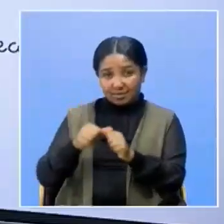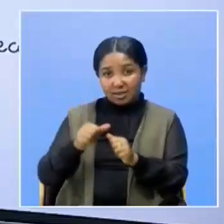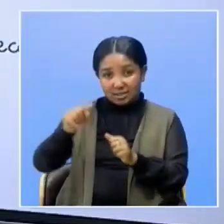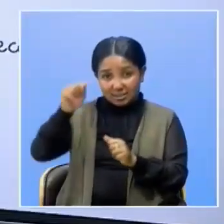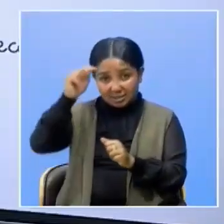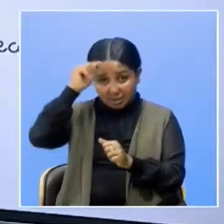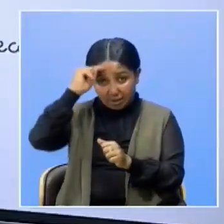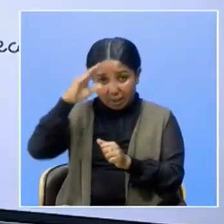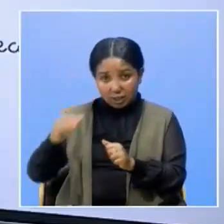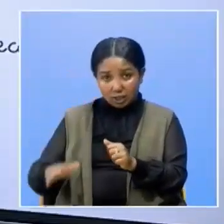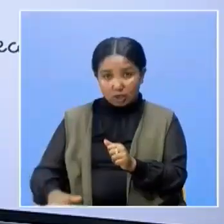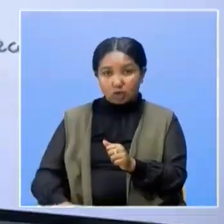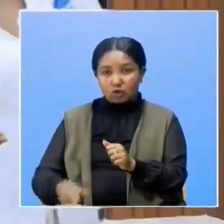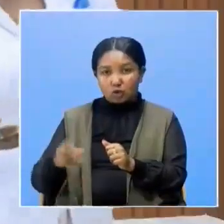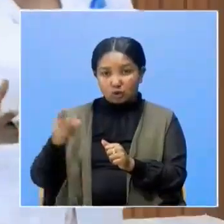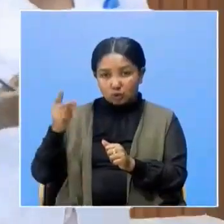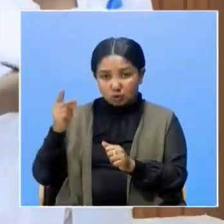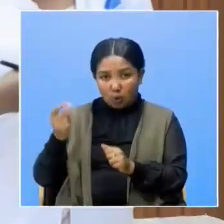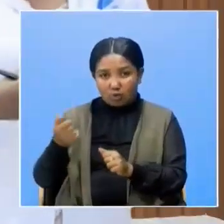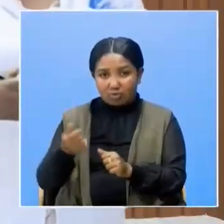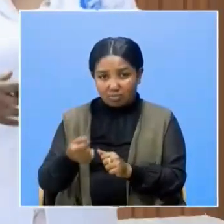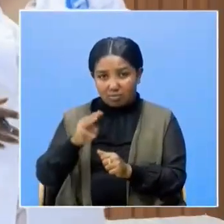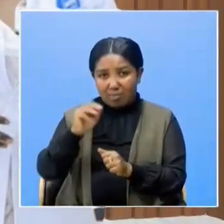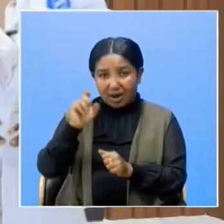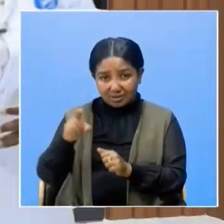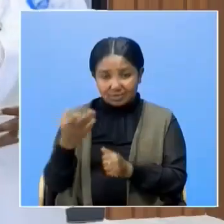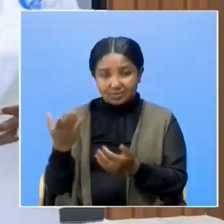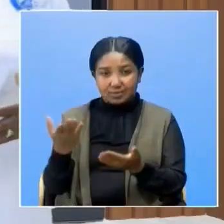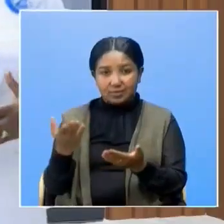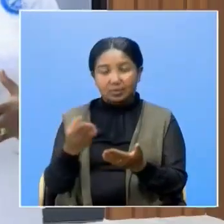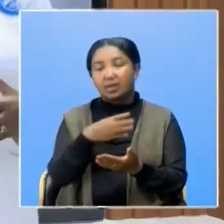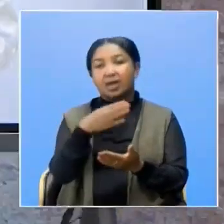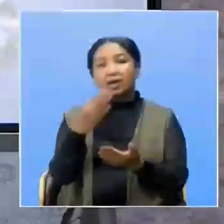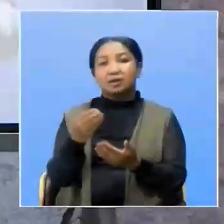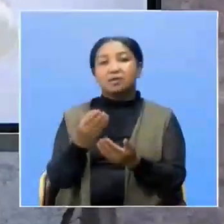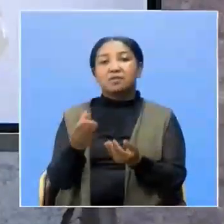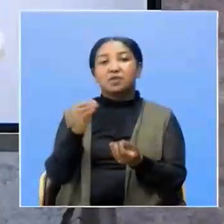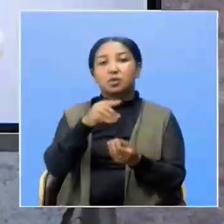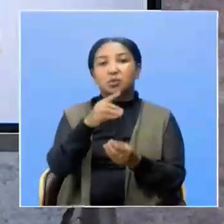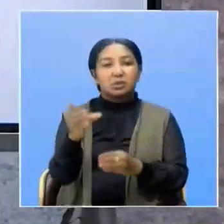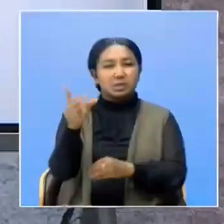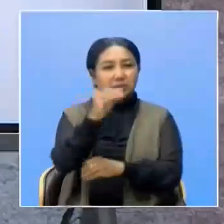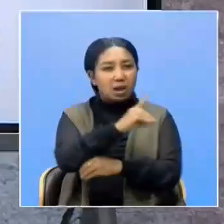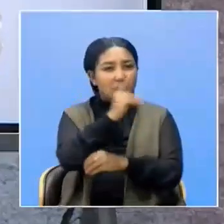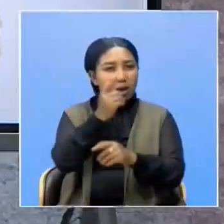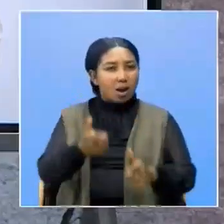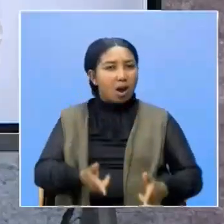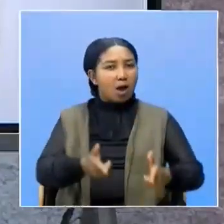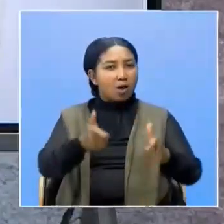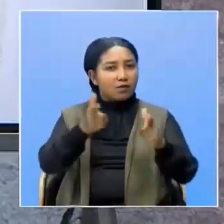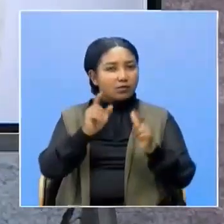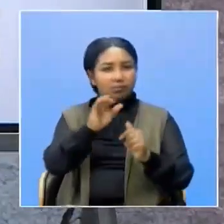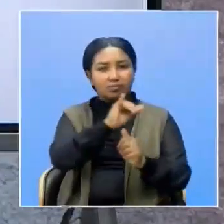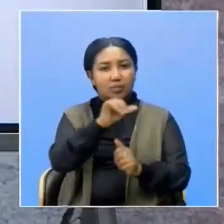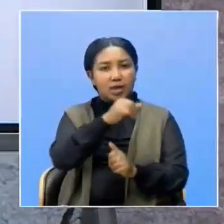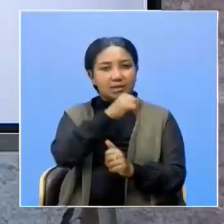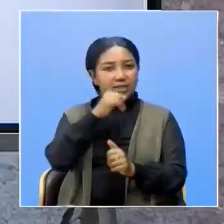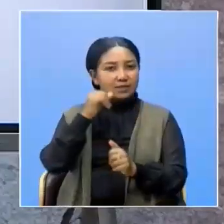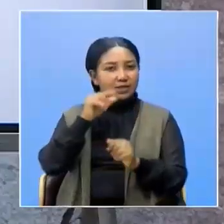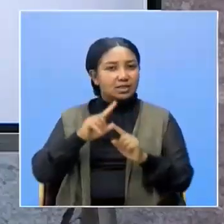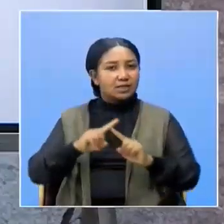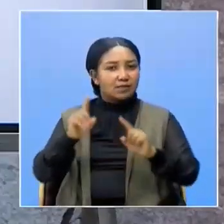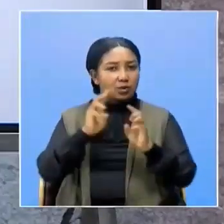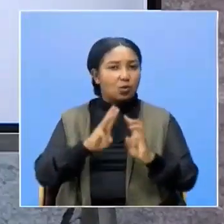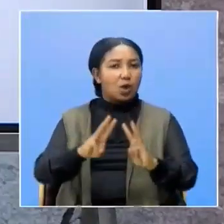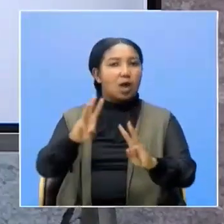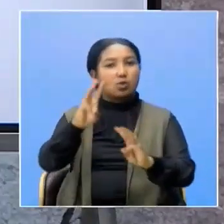and his dog Max, yeah? And even in your daily life, you use such adjectives in a different way